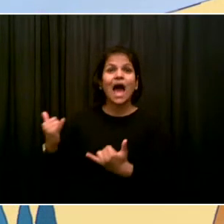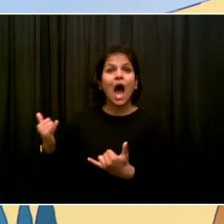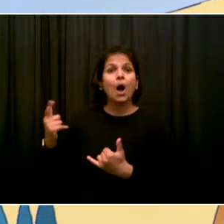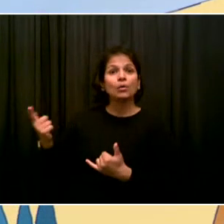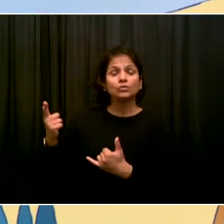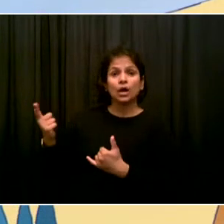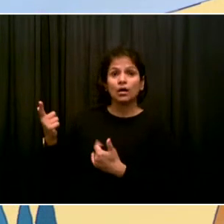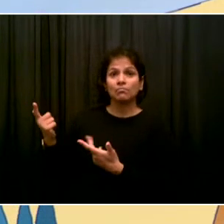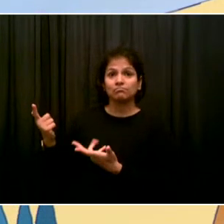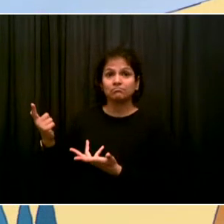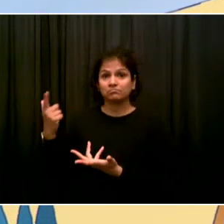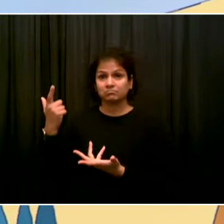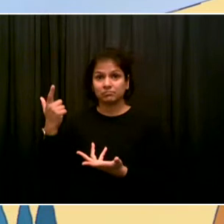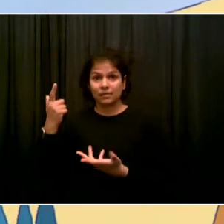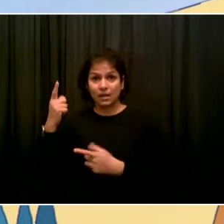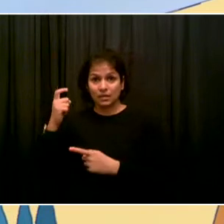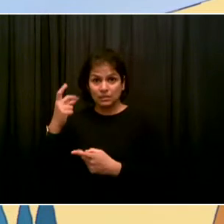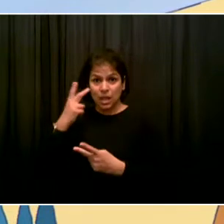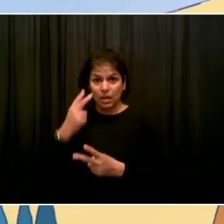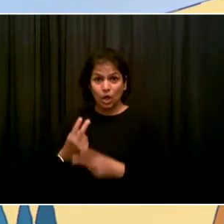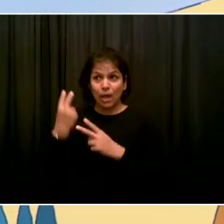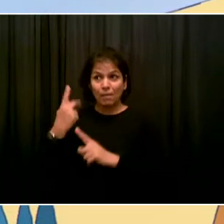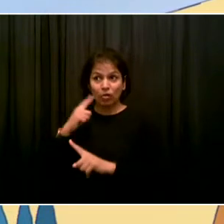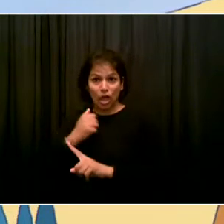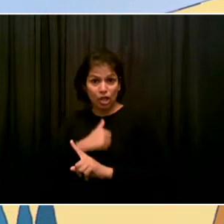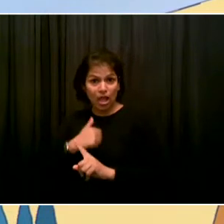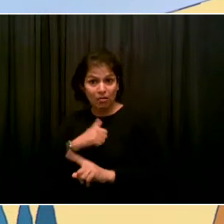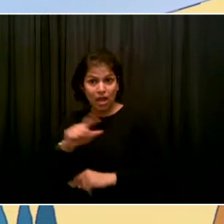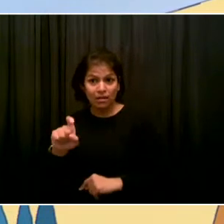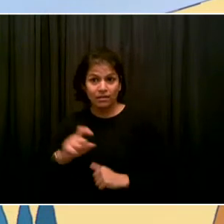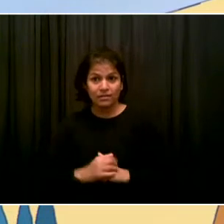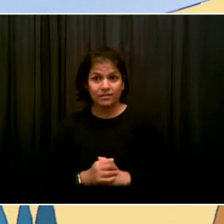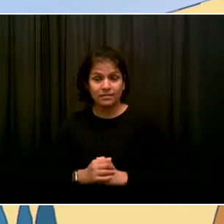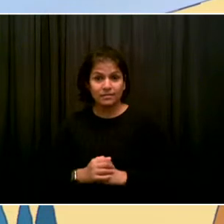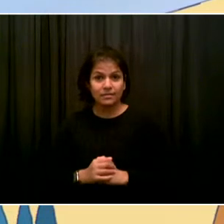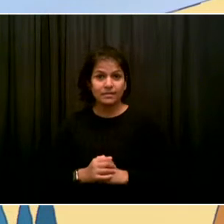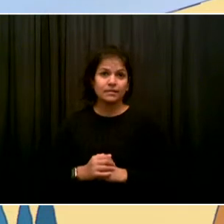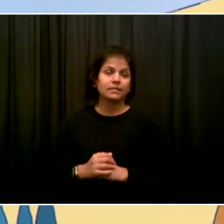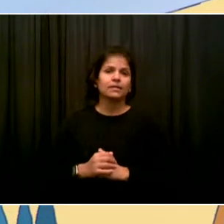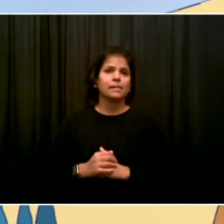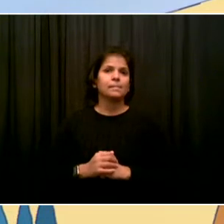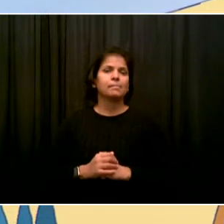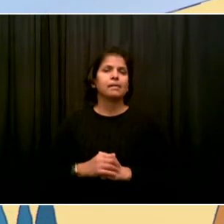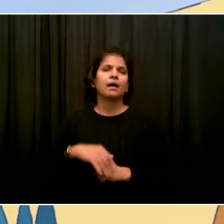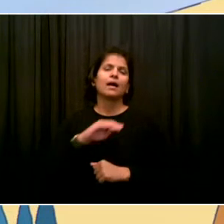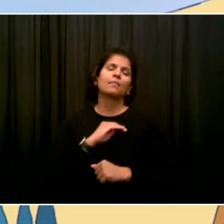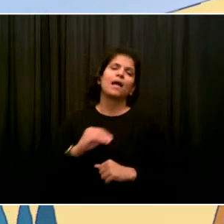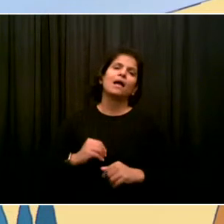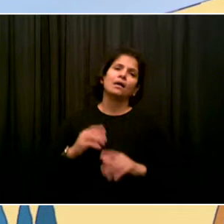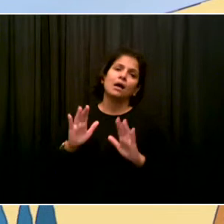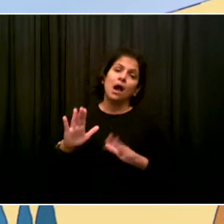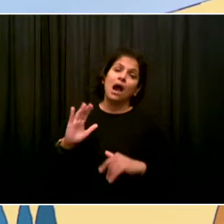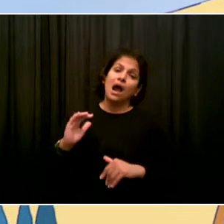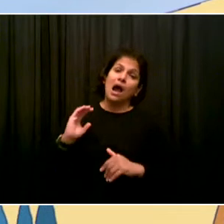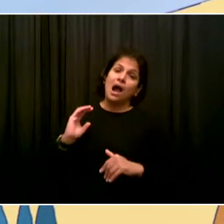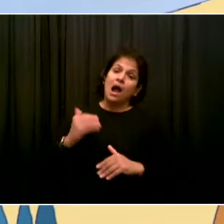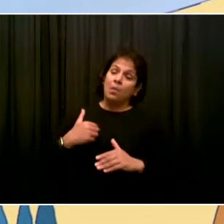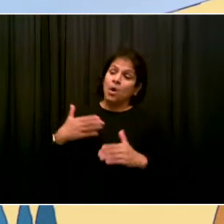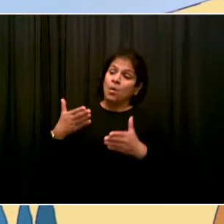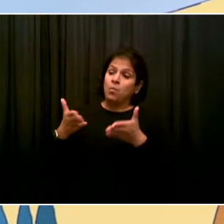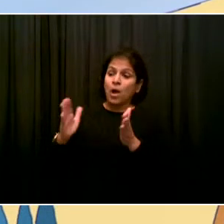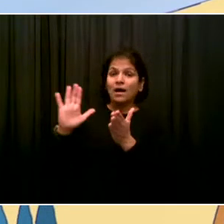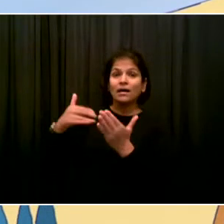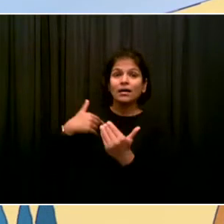were taking was the clearest approach. I was confused and confounded by the zones the